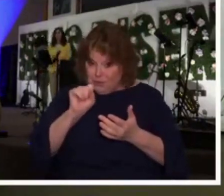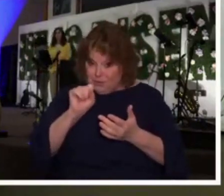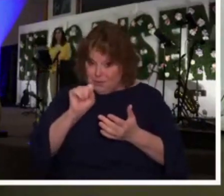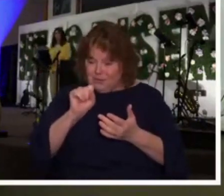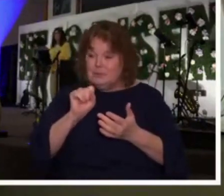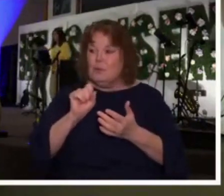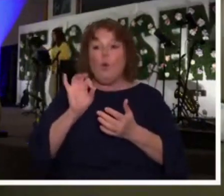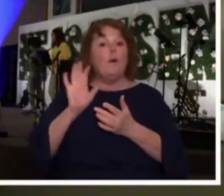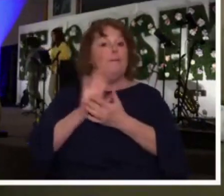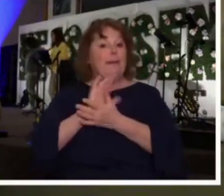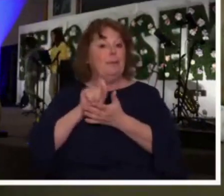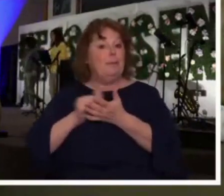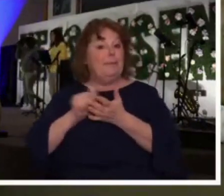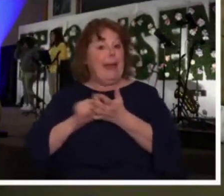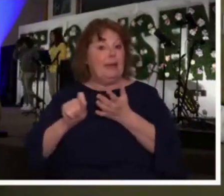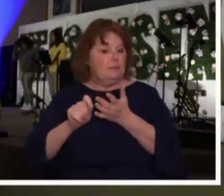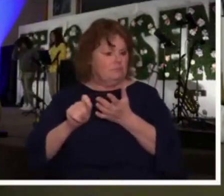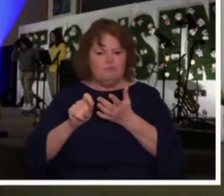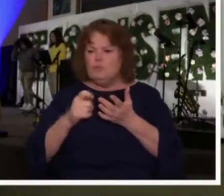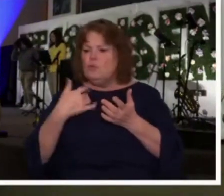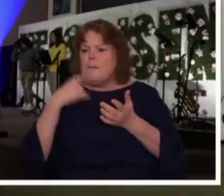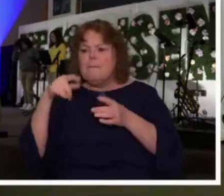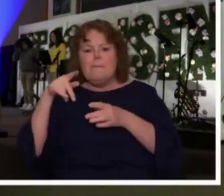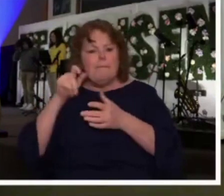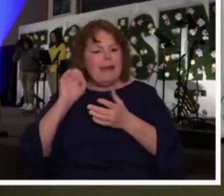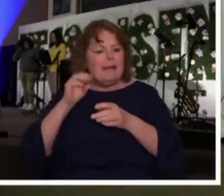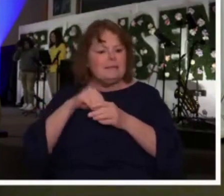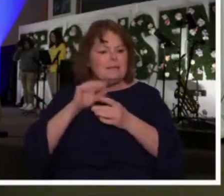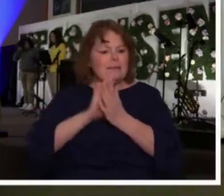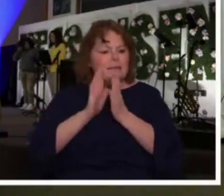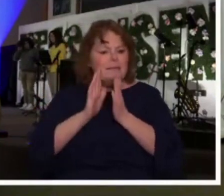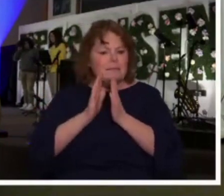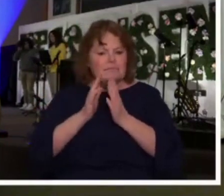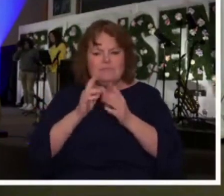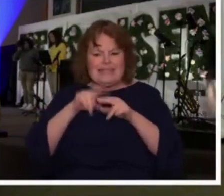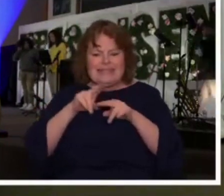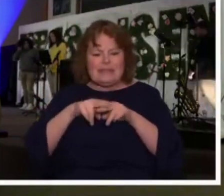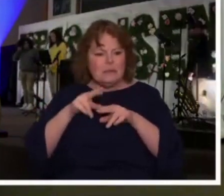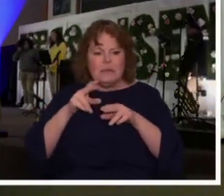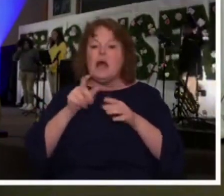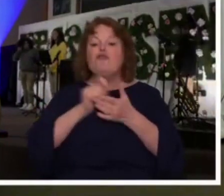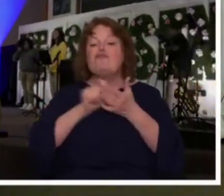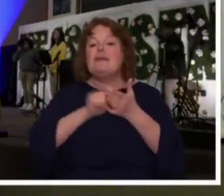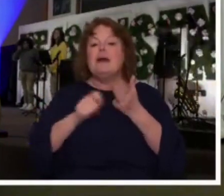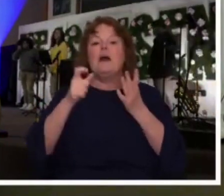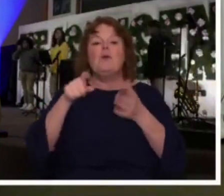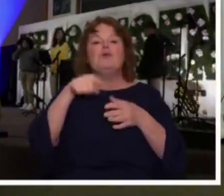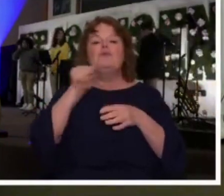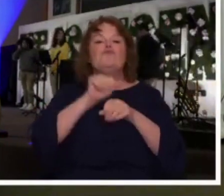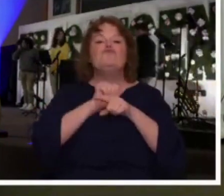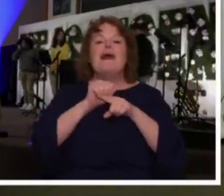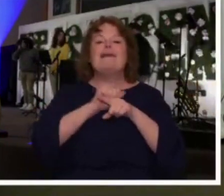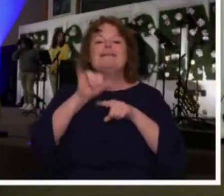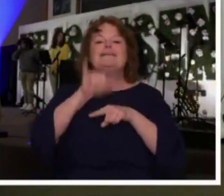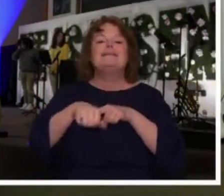Or if you have paper and pen, there's pens in the seat pocket in front of you, I want you to write these down because I want you to learn how to practice